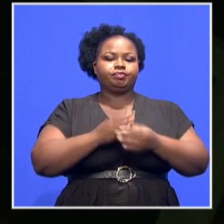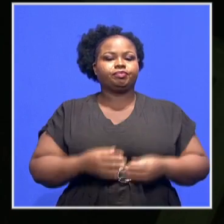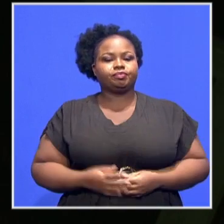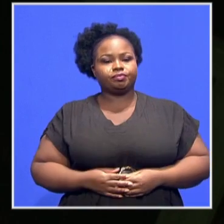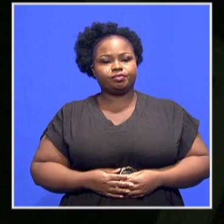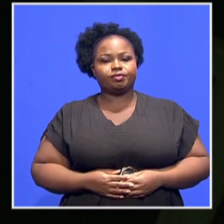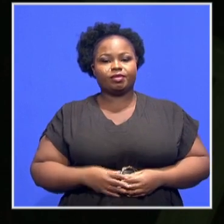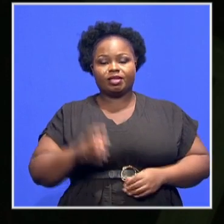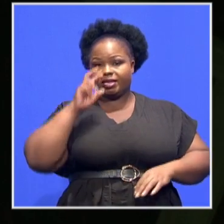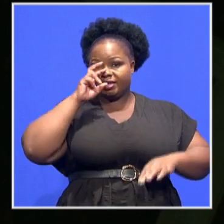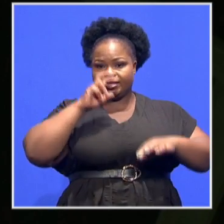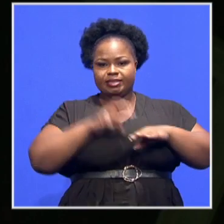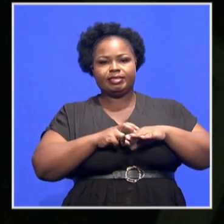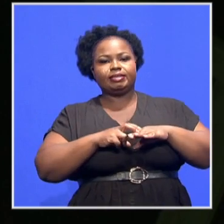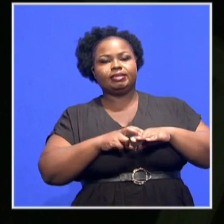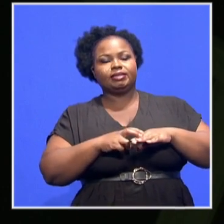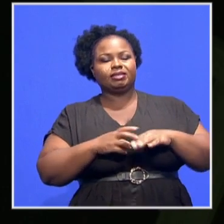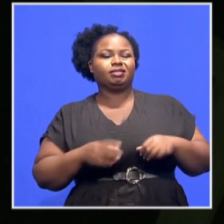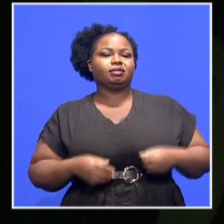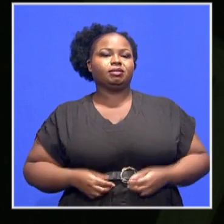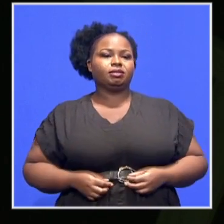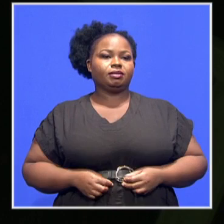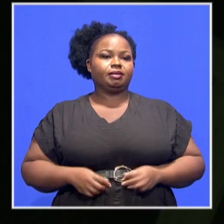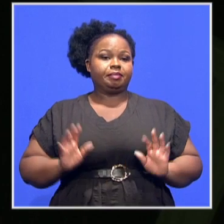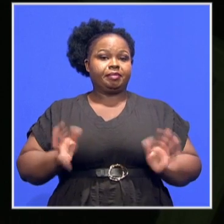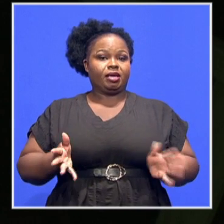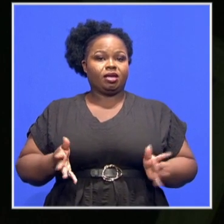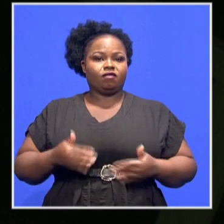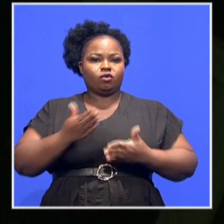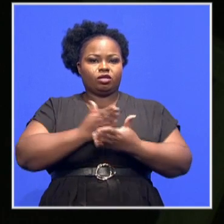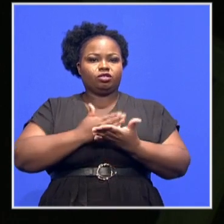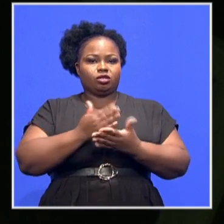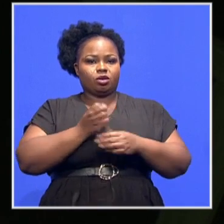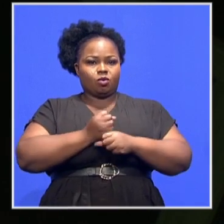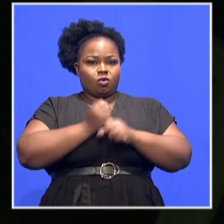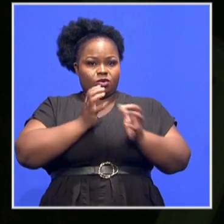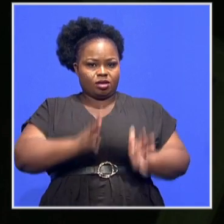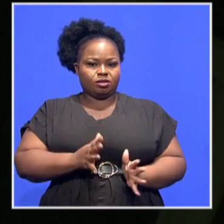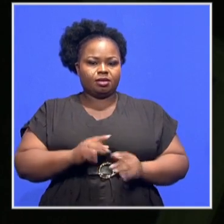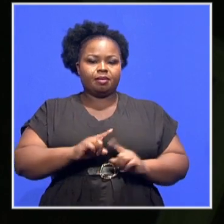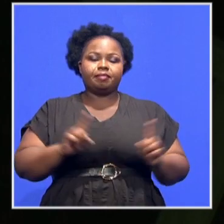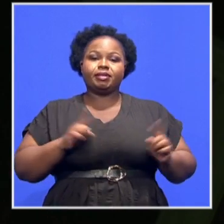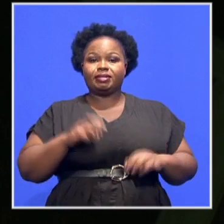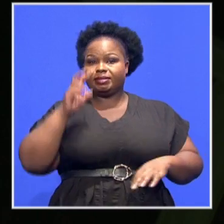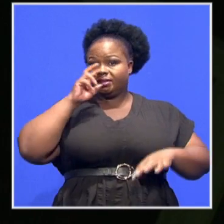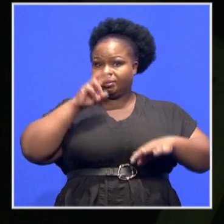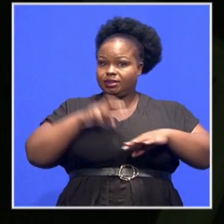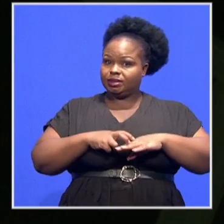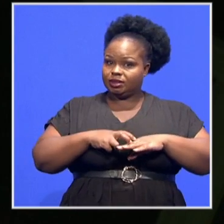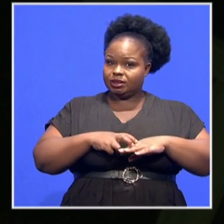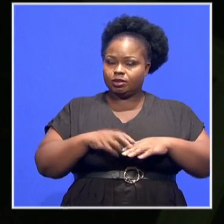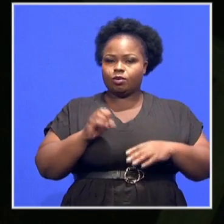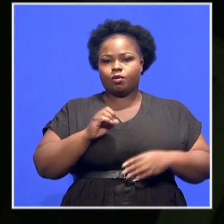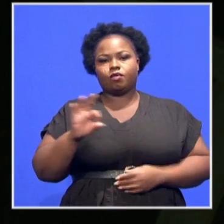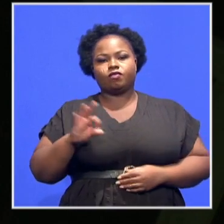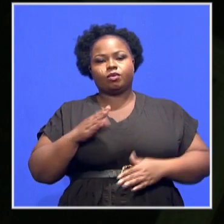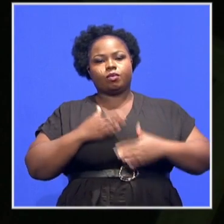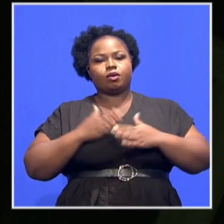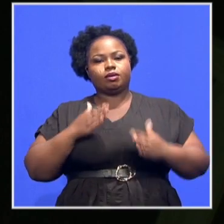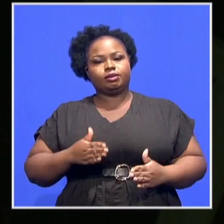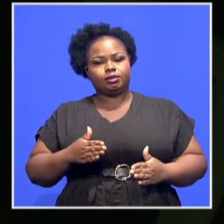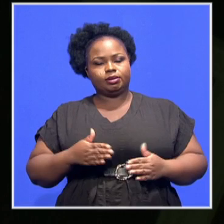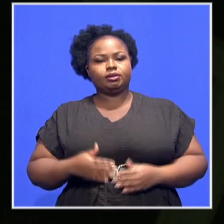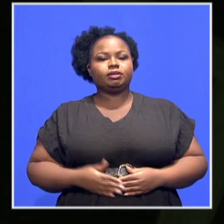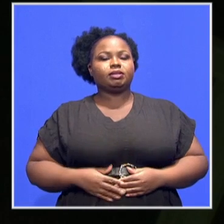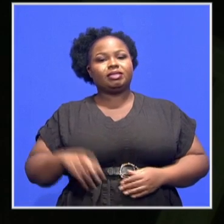the needs not only of the shareholders, but the needs of the workers,